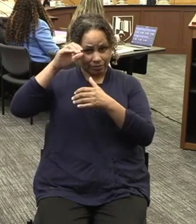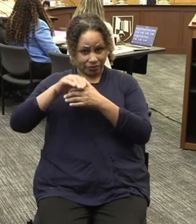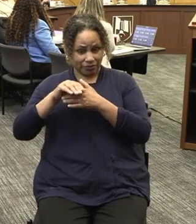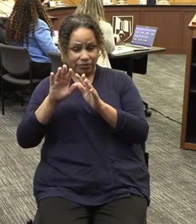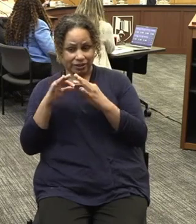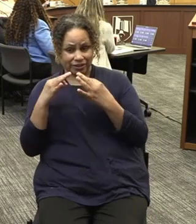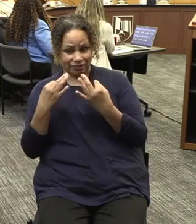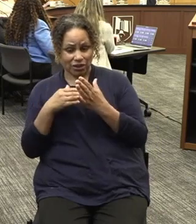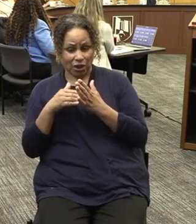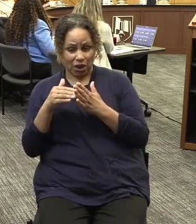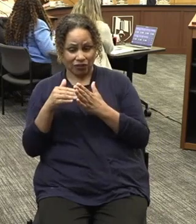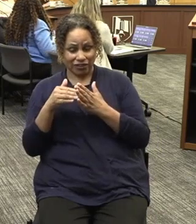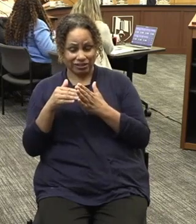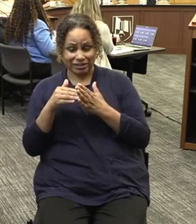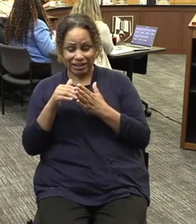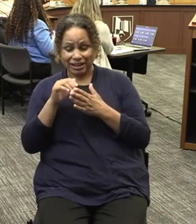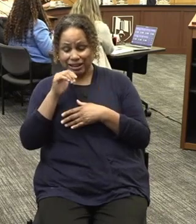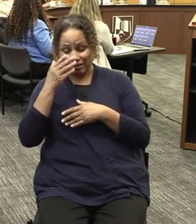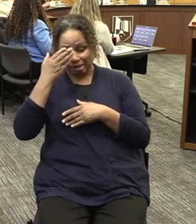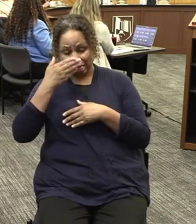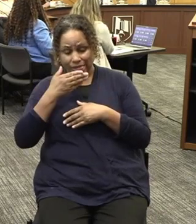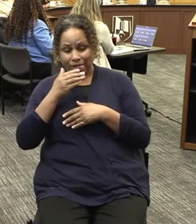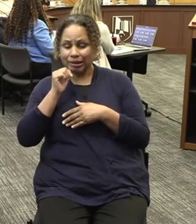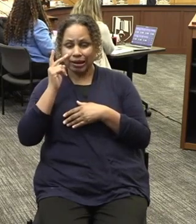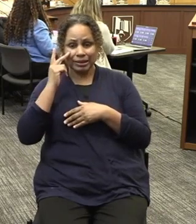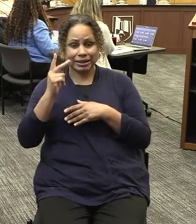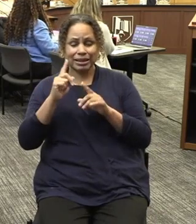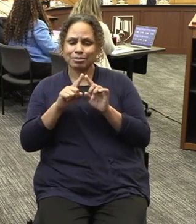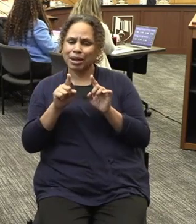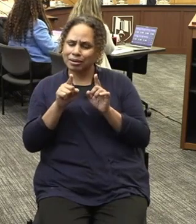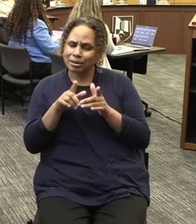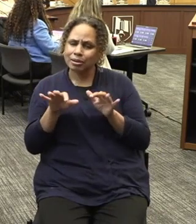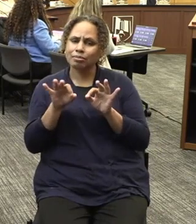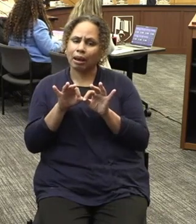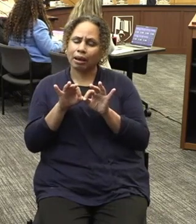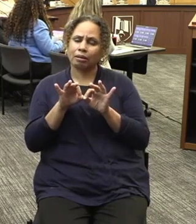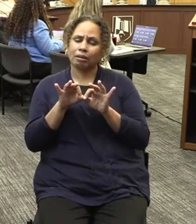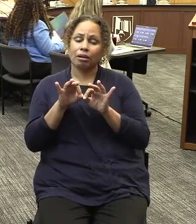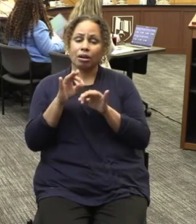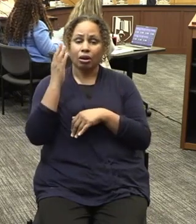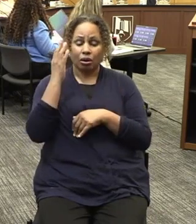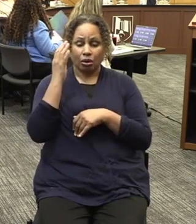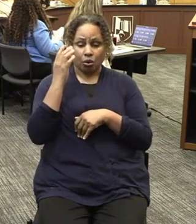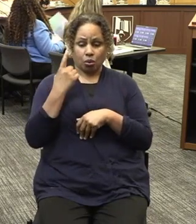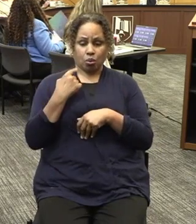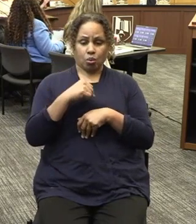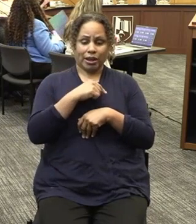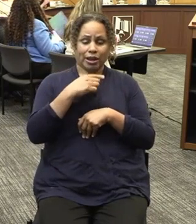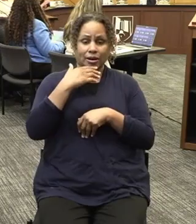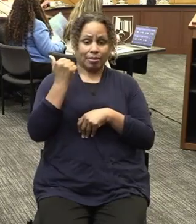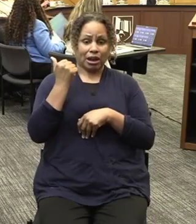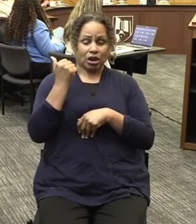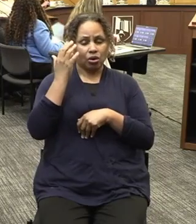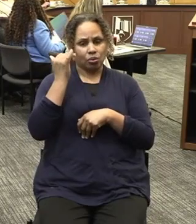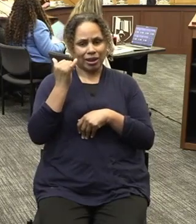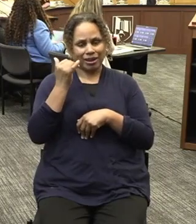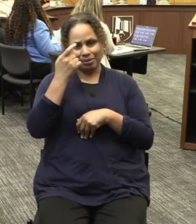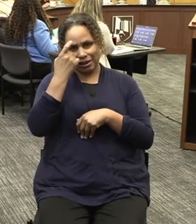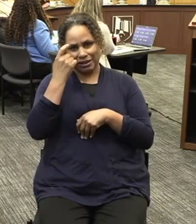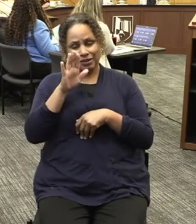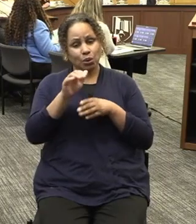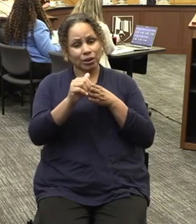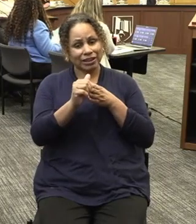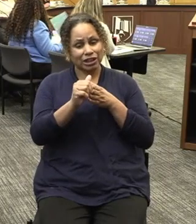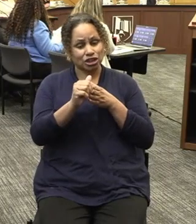often unseen, but they matter greatly. And we are better because of your leadership, Chairman Basinski. And